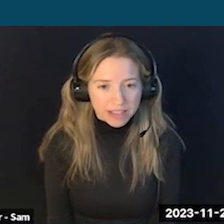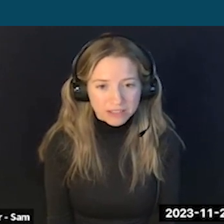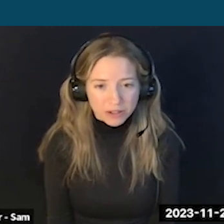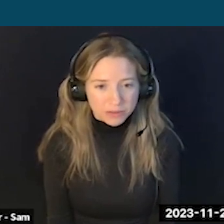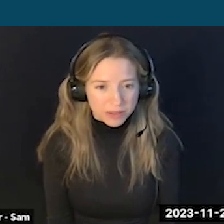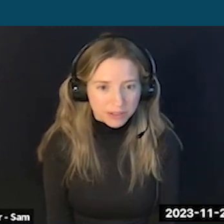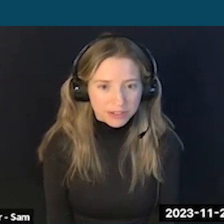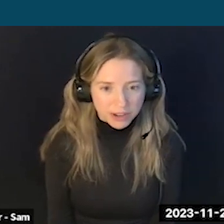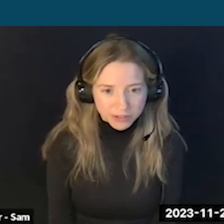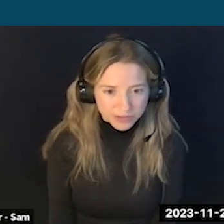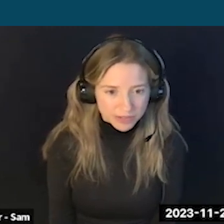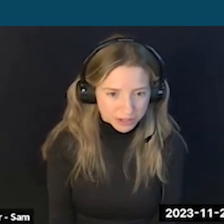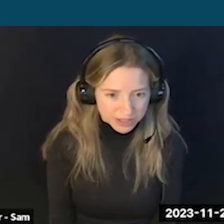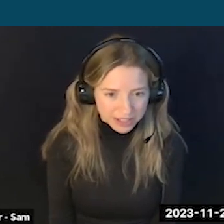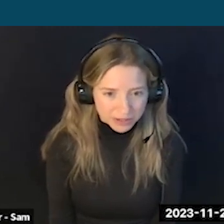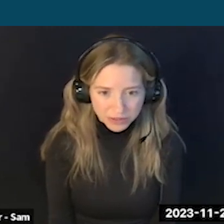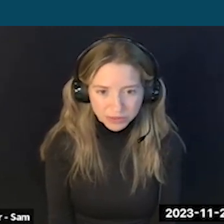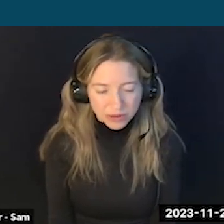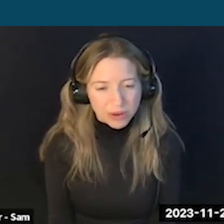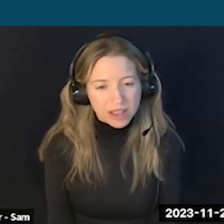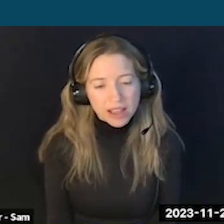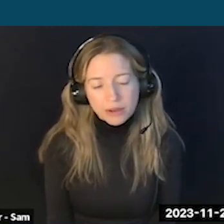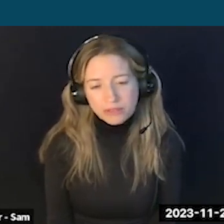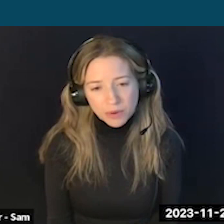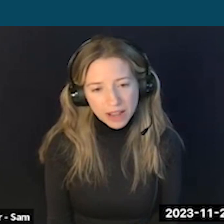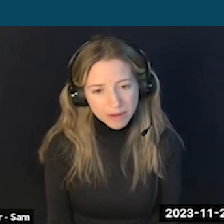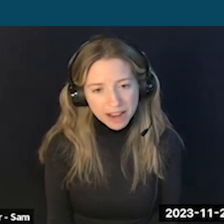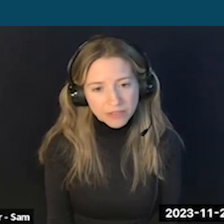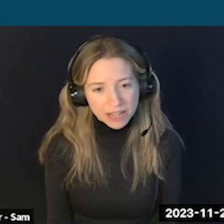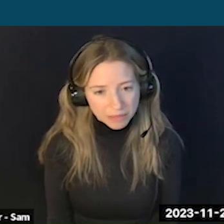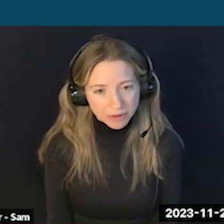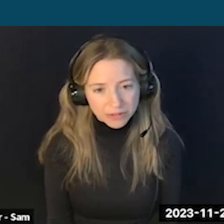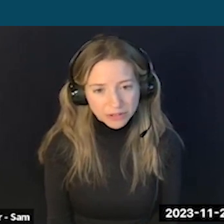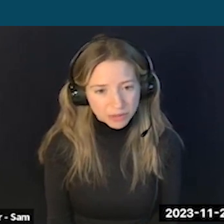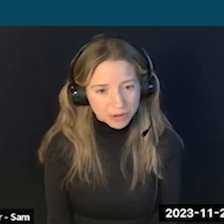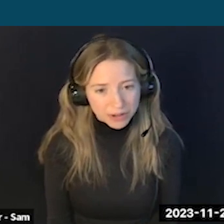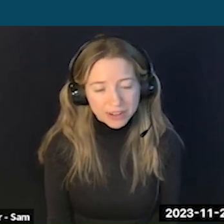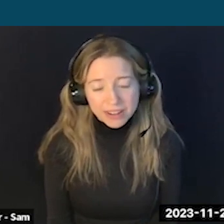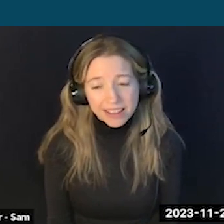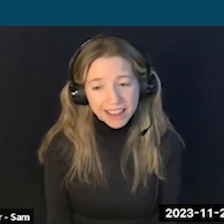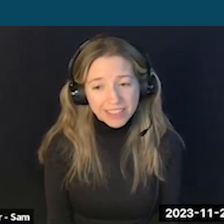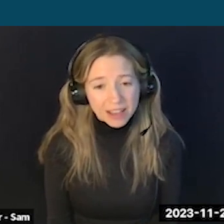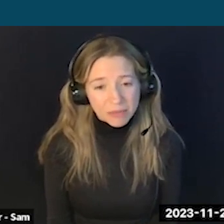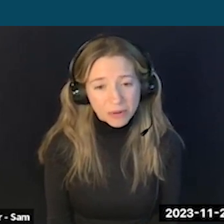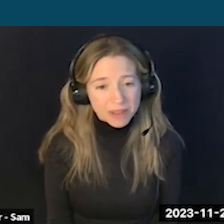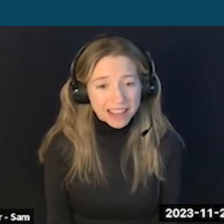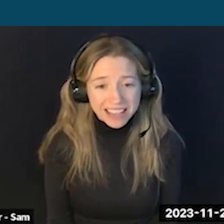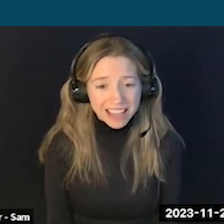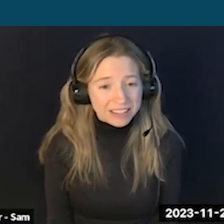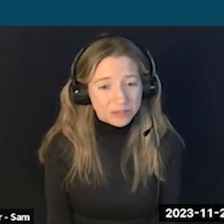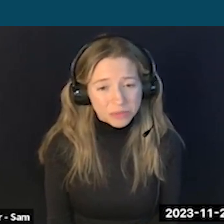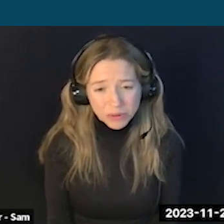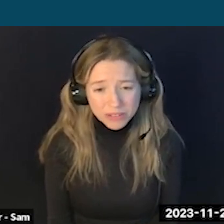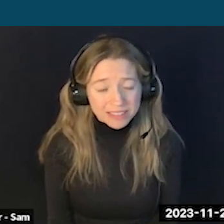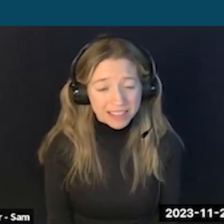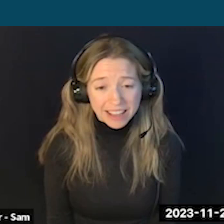my face to also allow the doctors and physicians there too. So I was so happy to have an in-person interpreter at that appointment. And again,